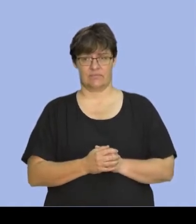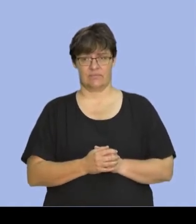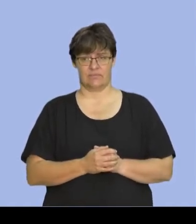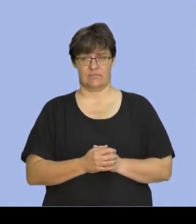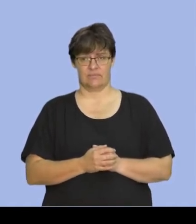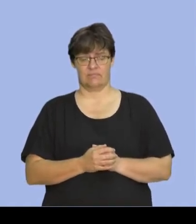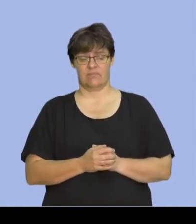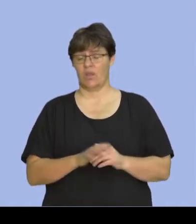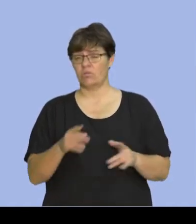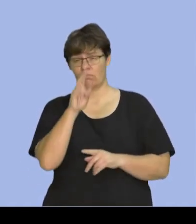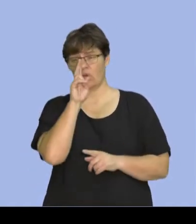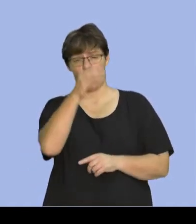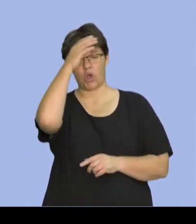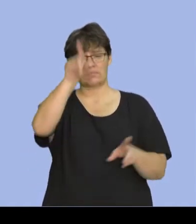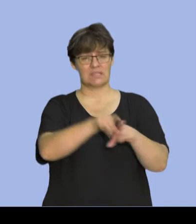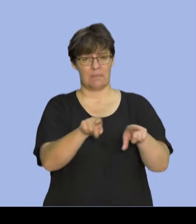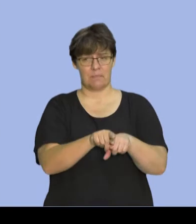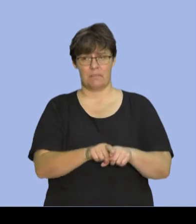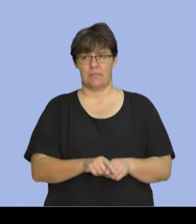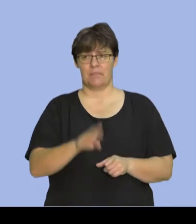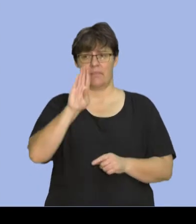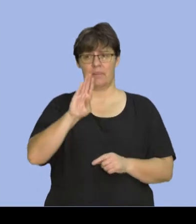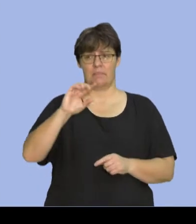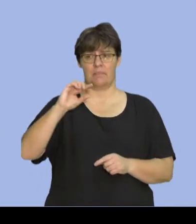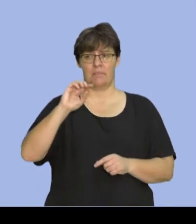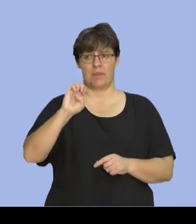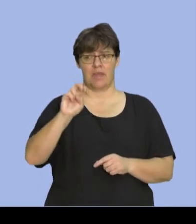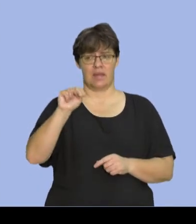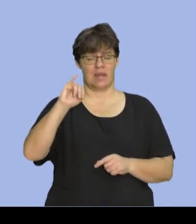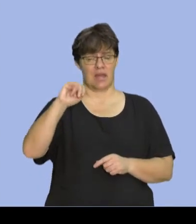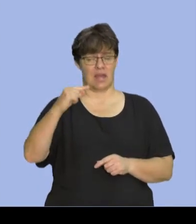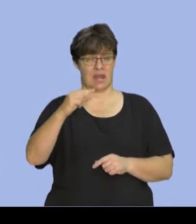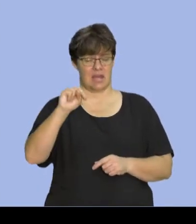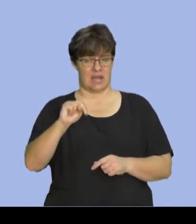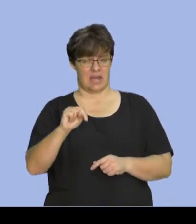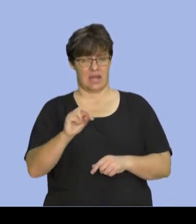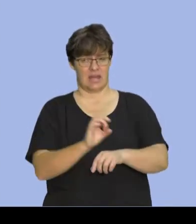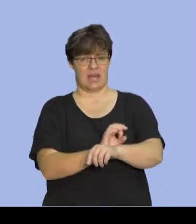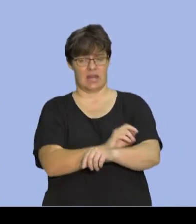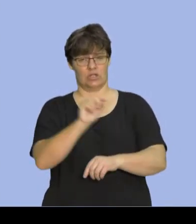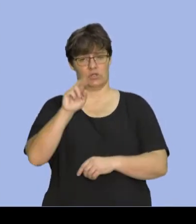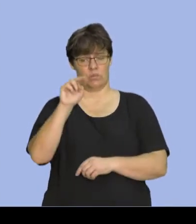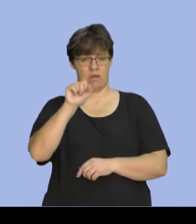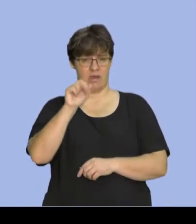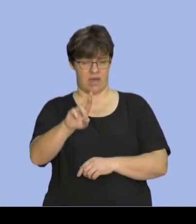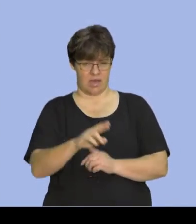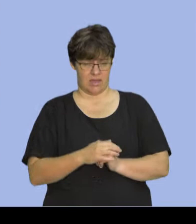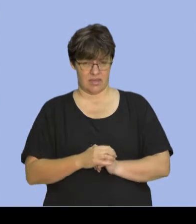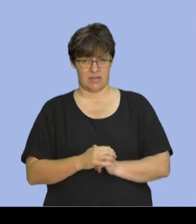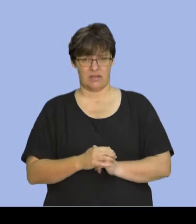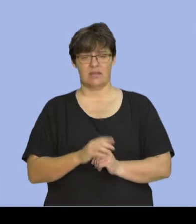We also need to look at concepts such as benign tumors, which are tumors that are showing